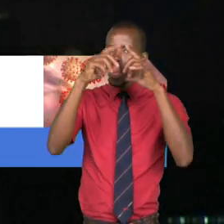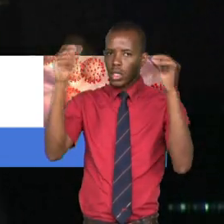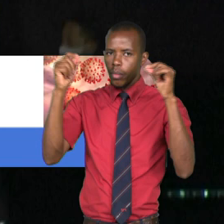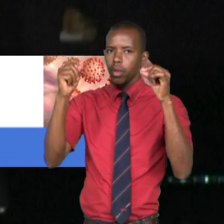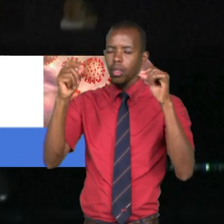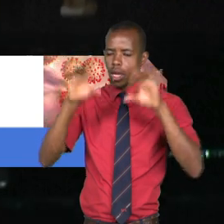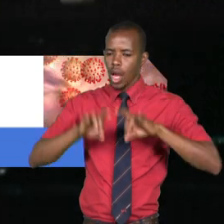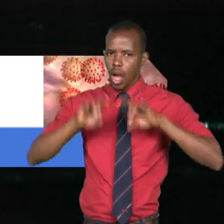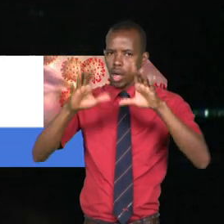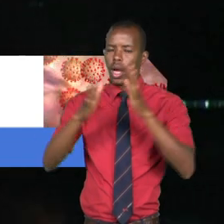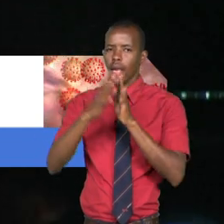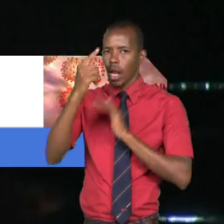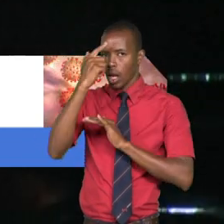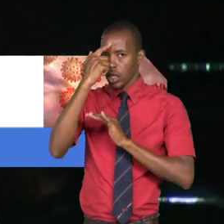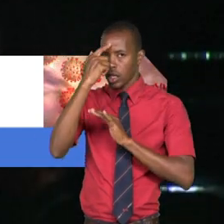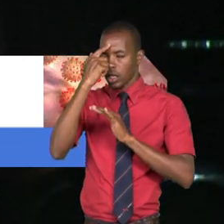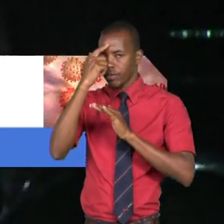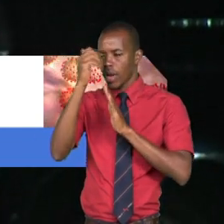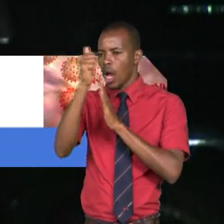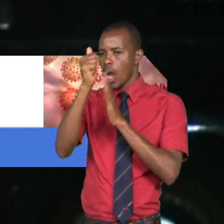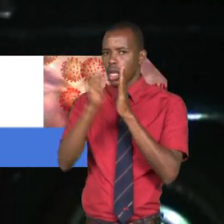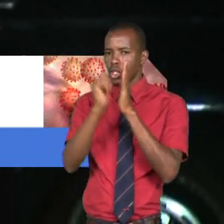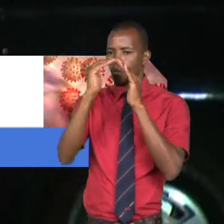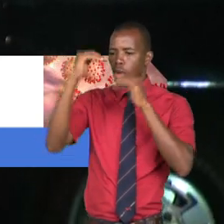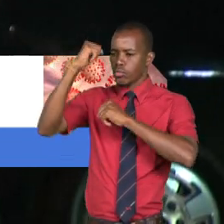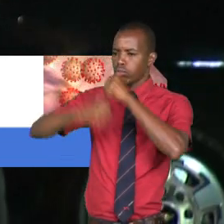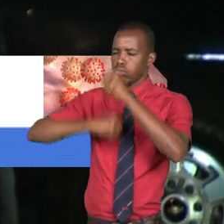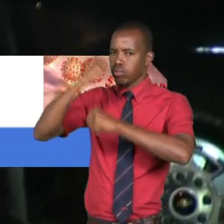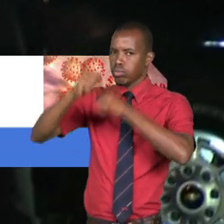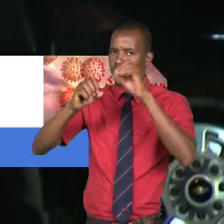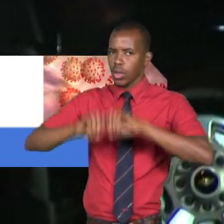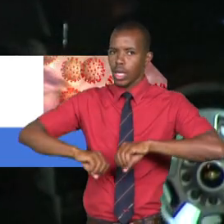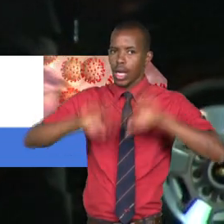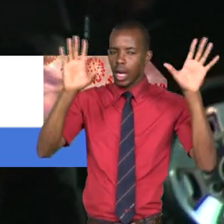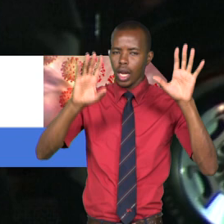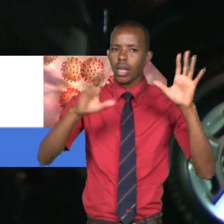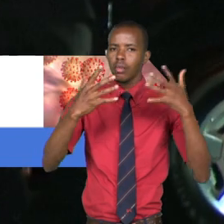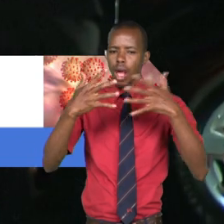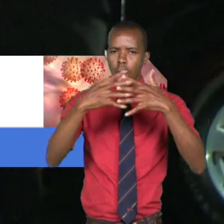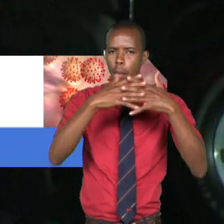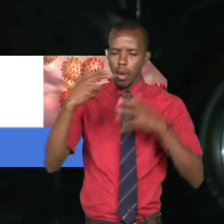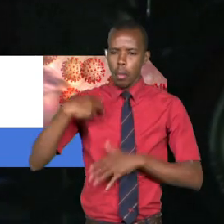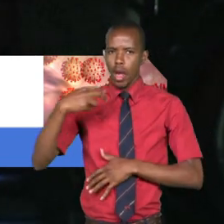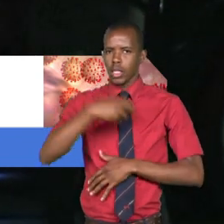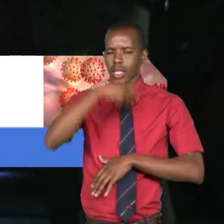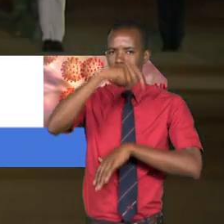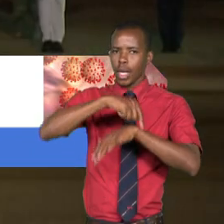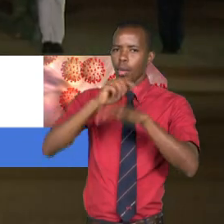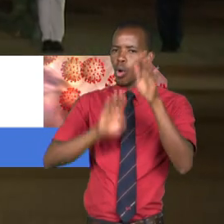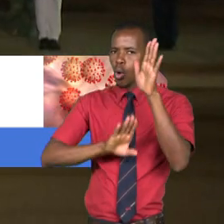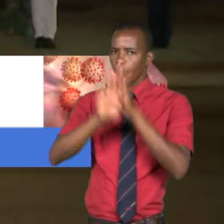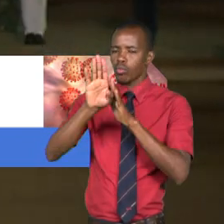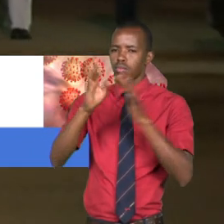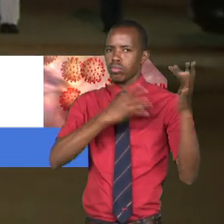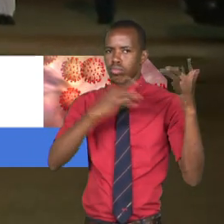Australia and India. The theme of all the diplomatic activity has been clear, signaling a united front to Beijing at a time of growing concern